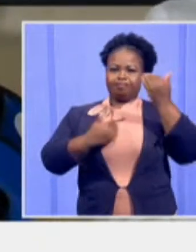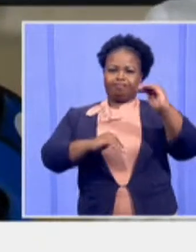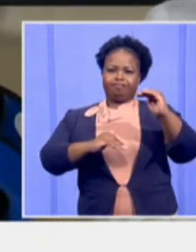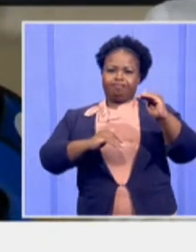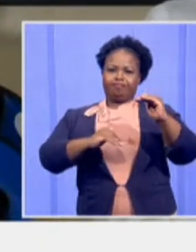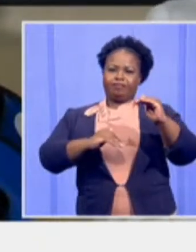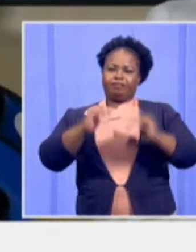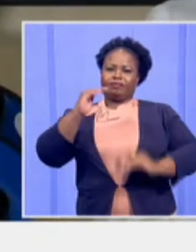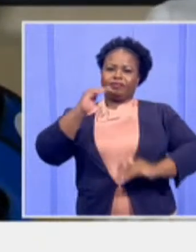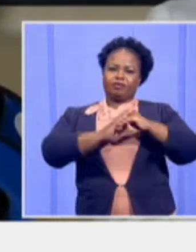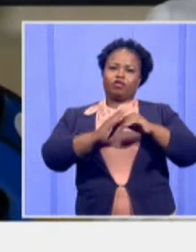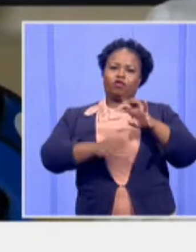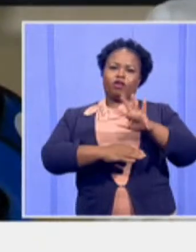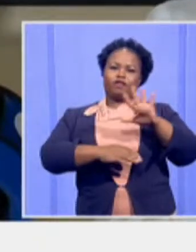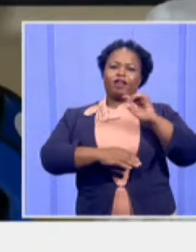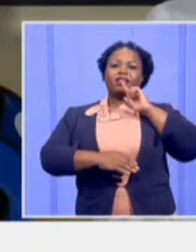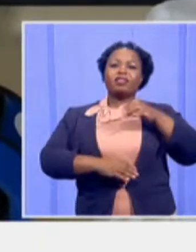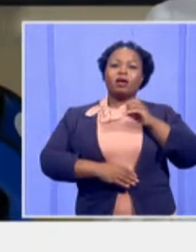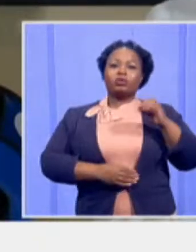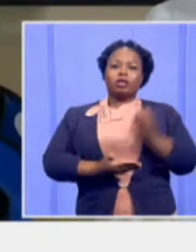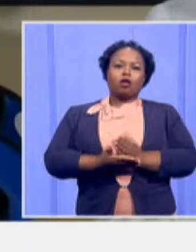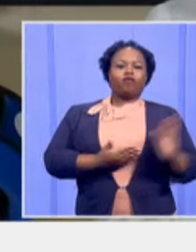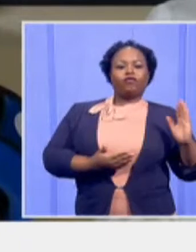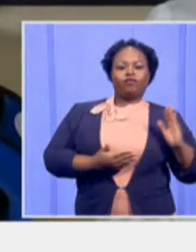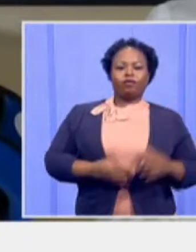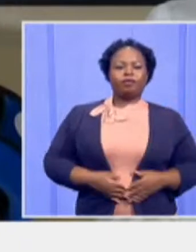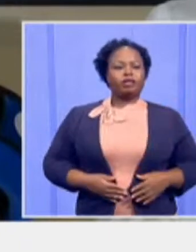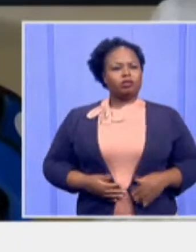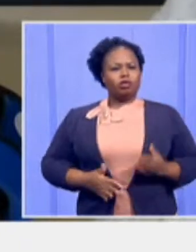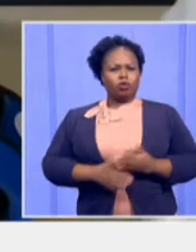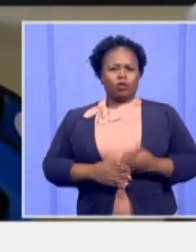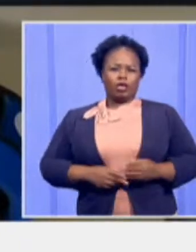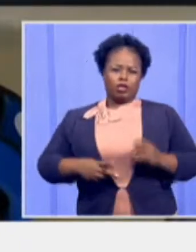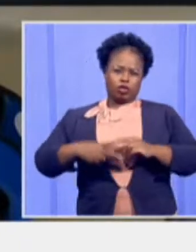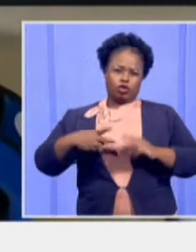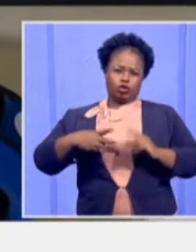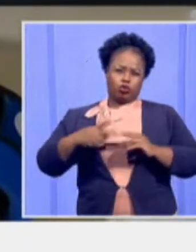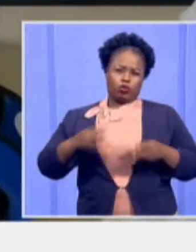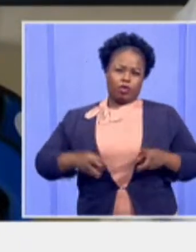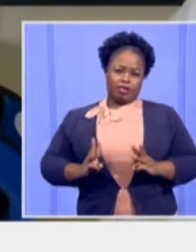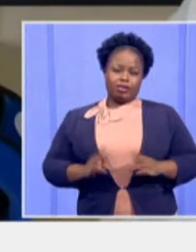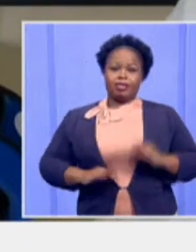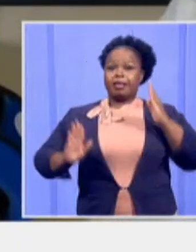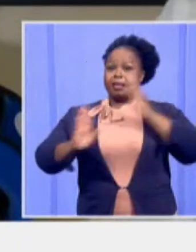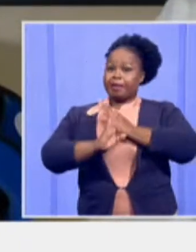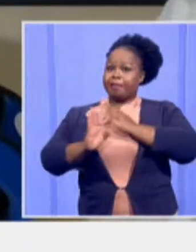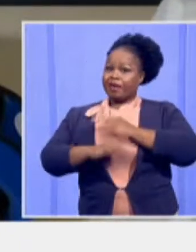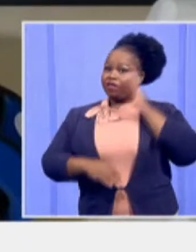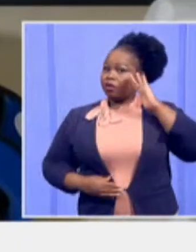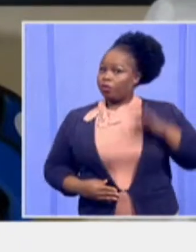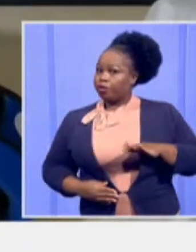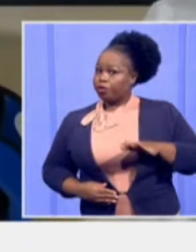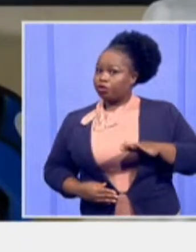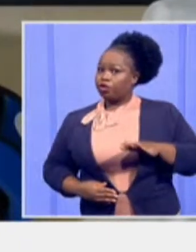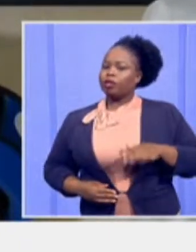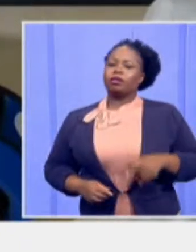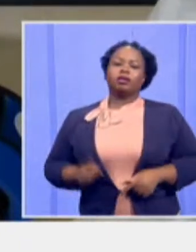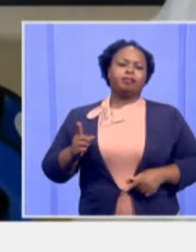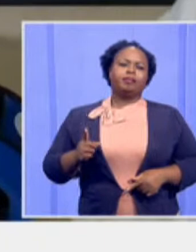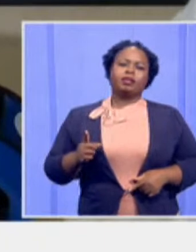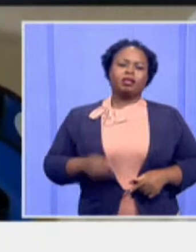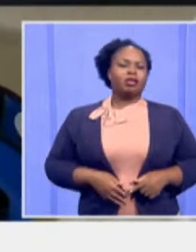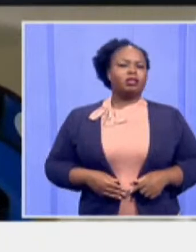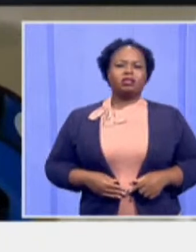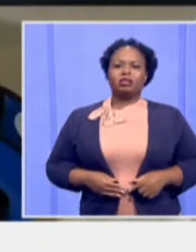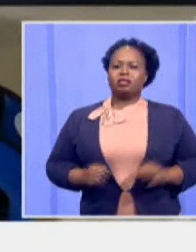45,000. So with NFSAS operates in two ways. There is private accommodation, which is not Wits